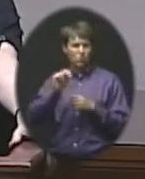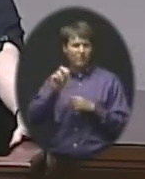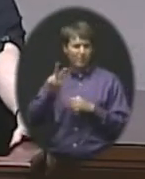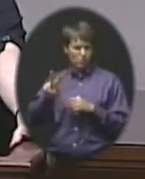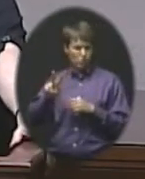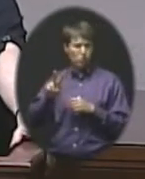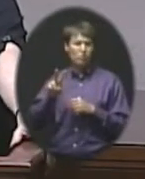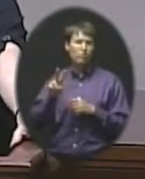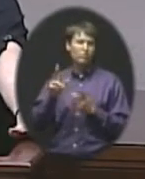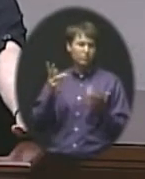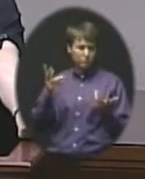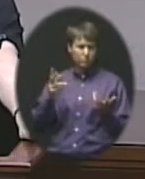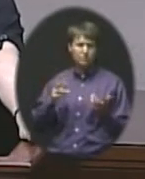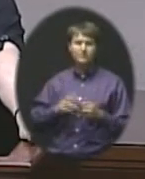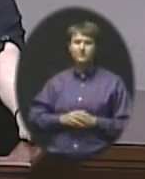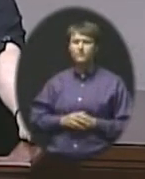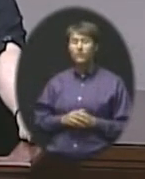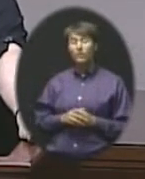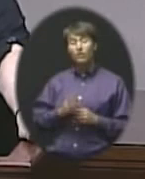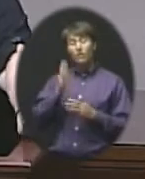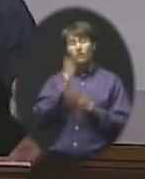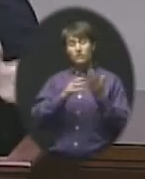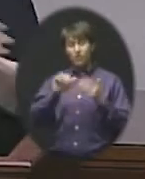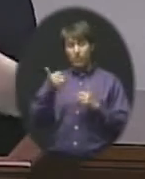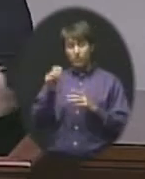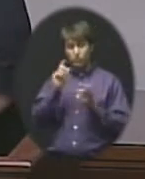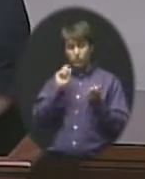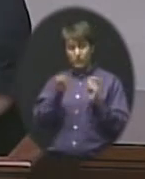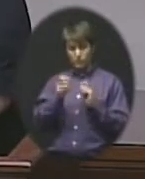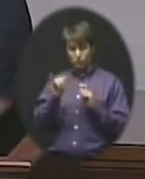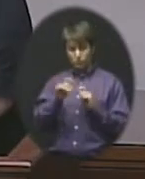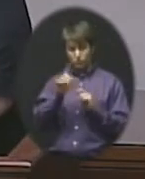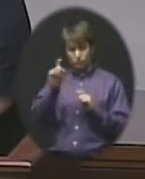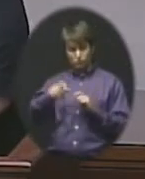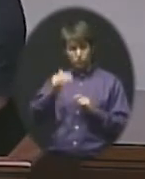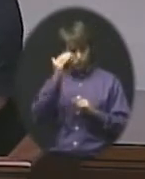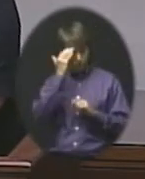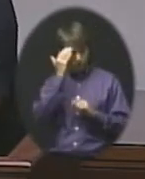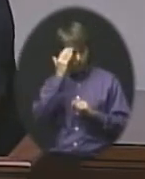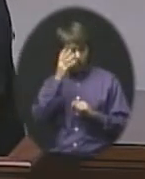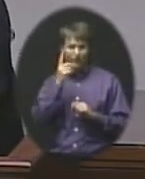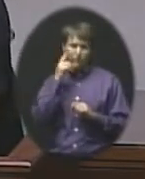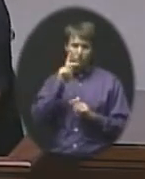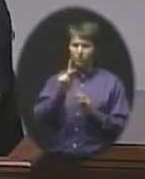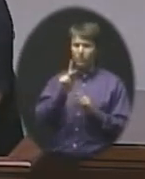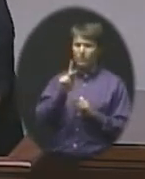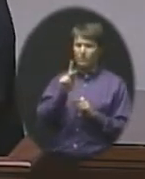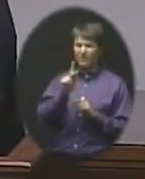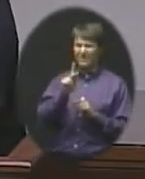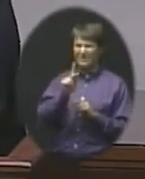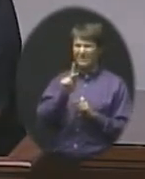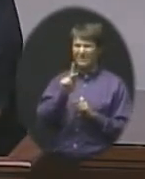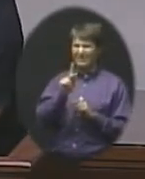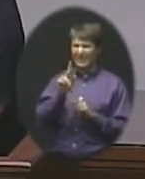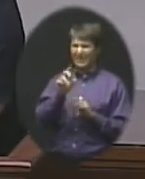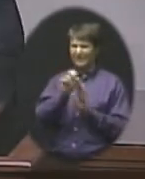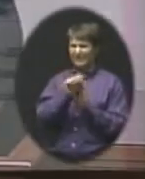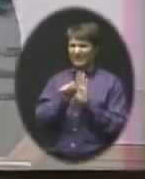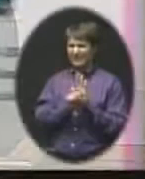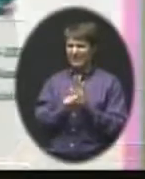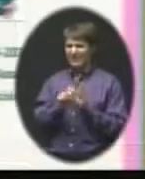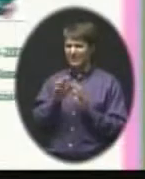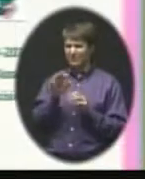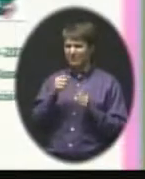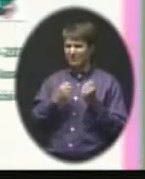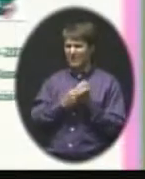the direction they're headed. There are some other changes that you need to be aware of, and you know, for a K-Stater, it's really hard to put that big old Jayhawk on there,